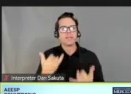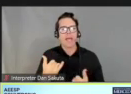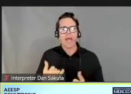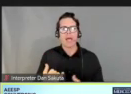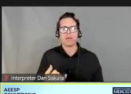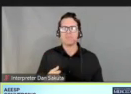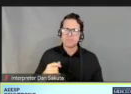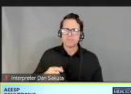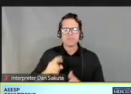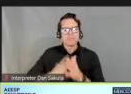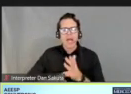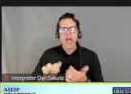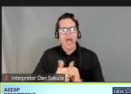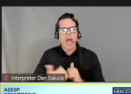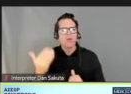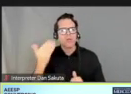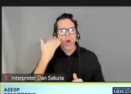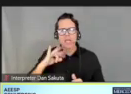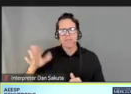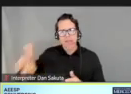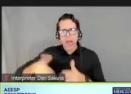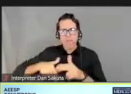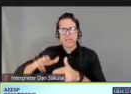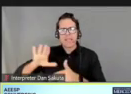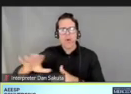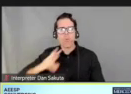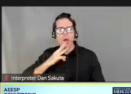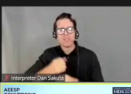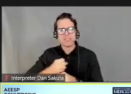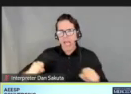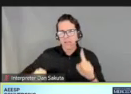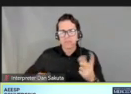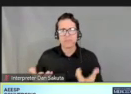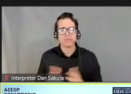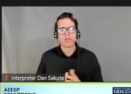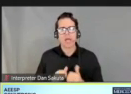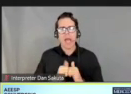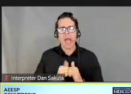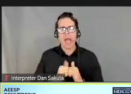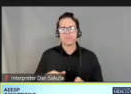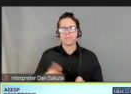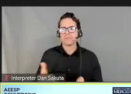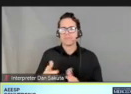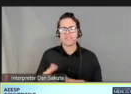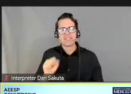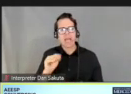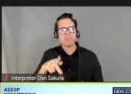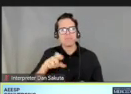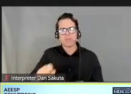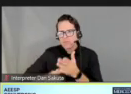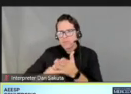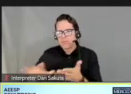do you know how to determine if building water is safe? And where do you sample? How do you sample? What do you look for?